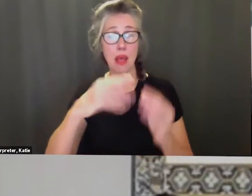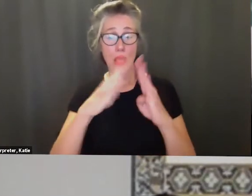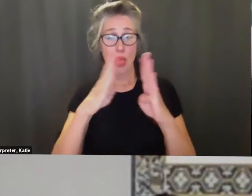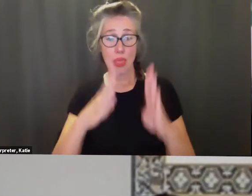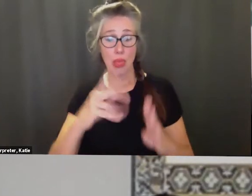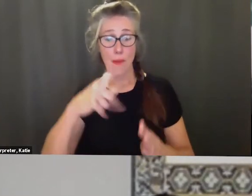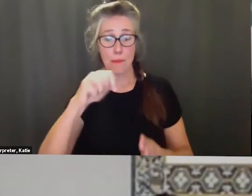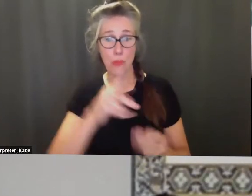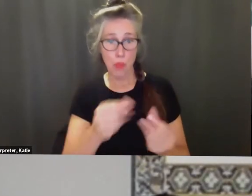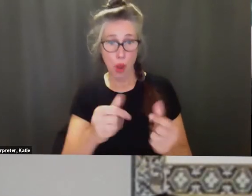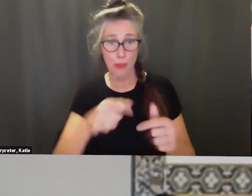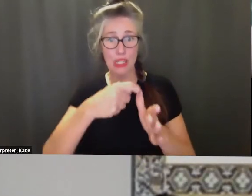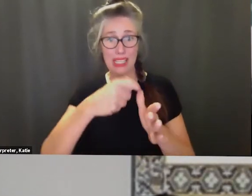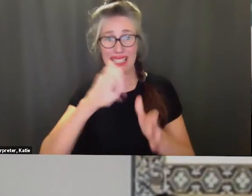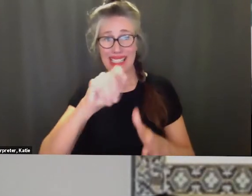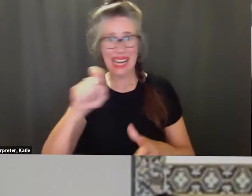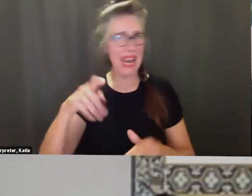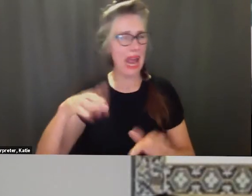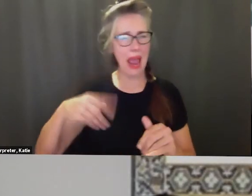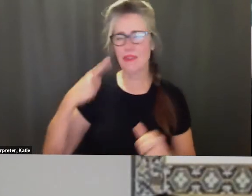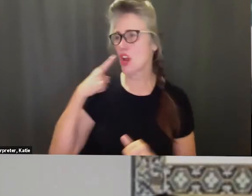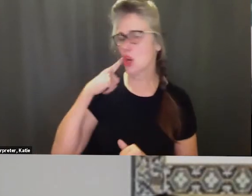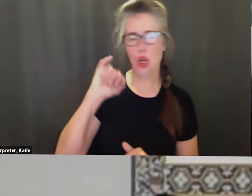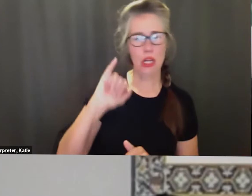of his presentation.